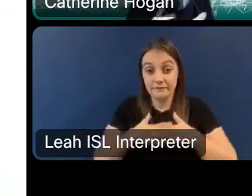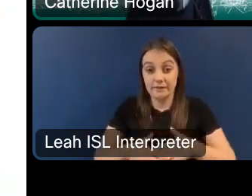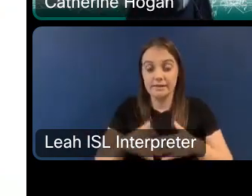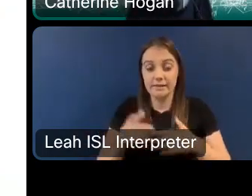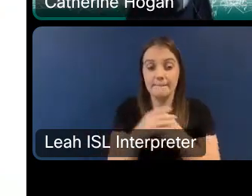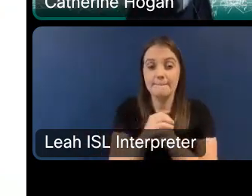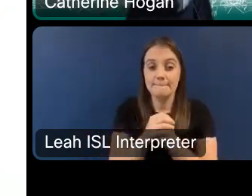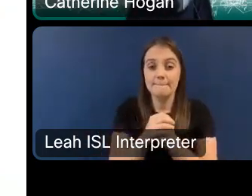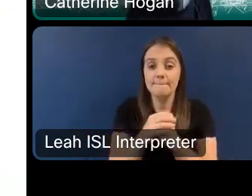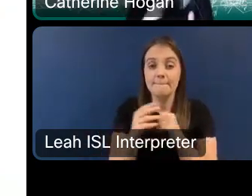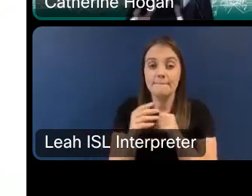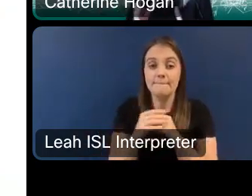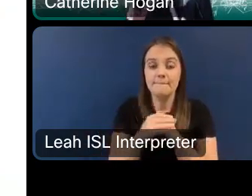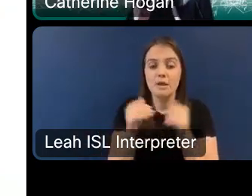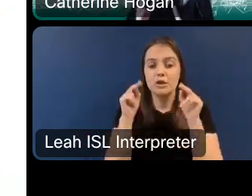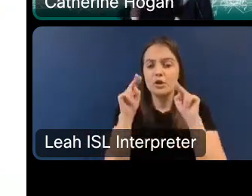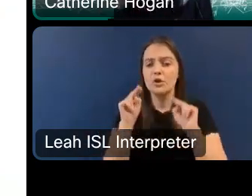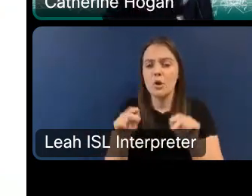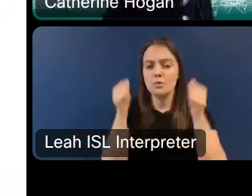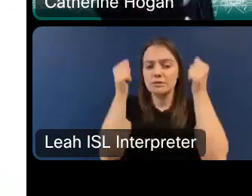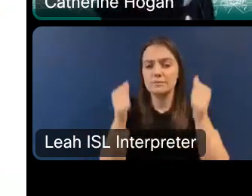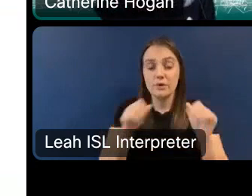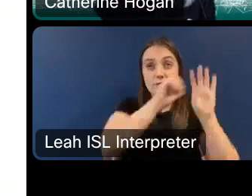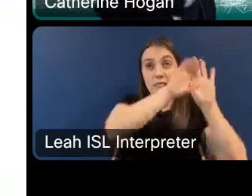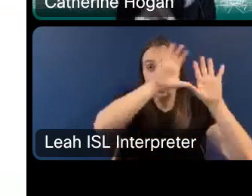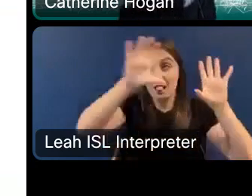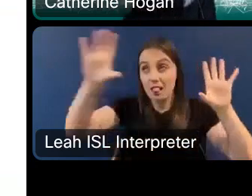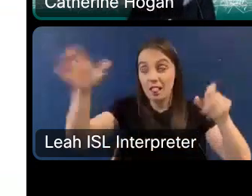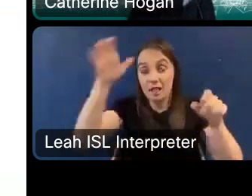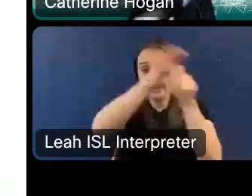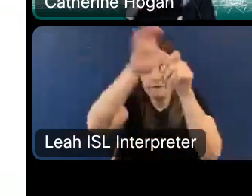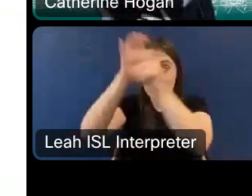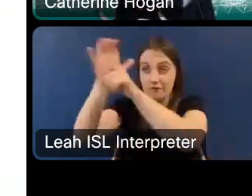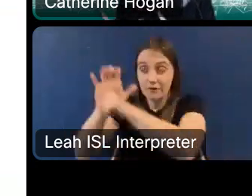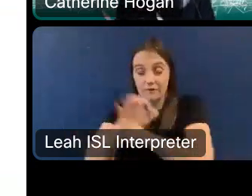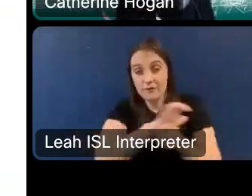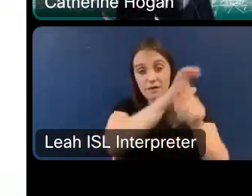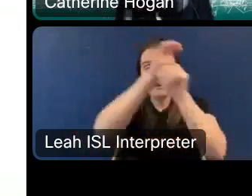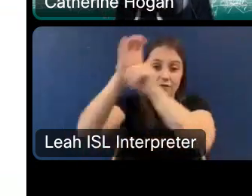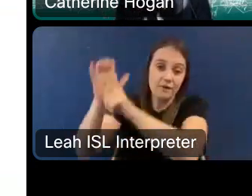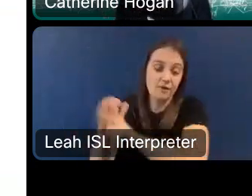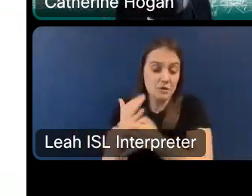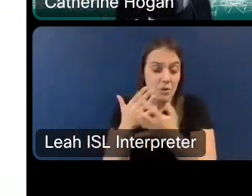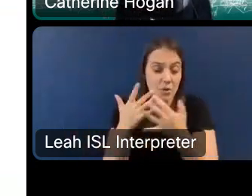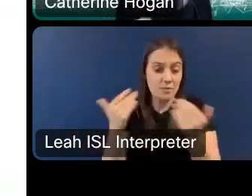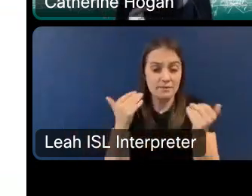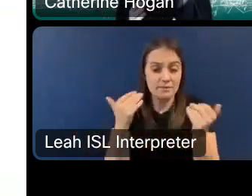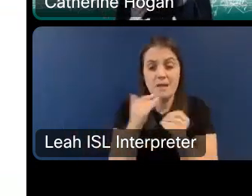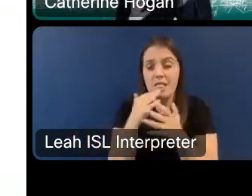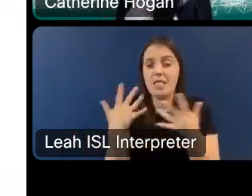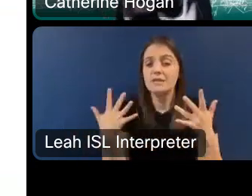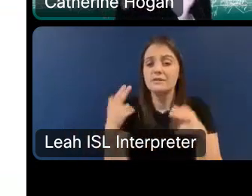know, there's overfilled notice boards. We've all seen those notice boards where they're 2 and 3 thick, where information on it is out of date with a number of